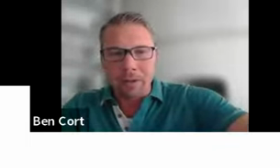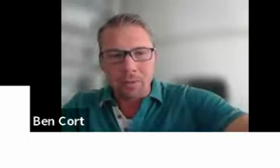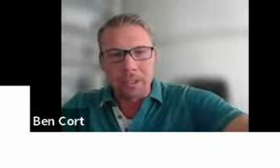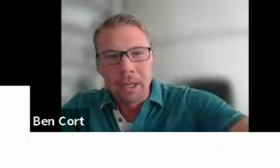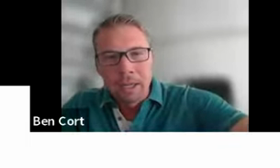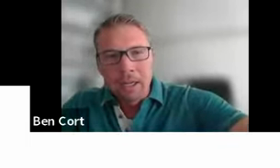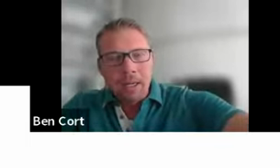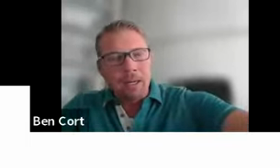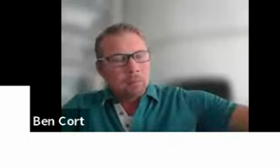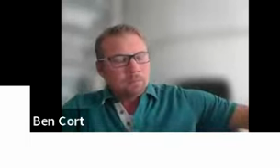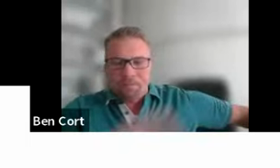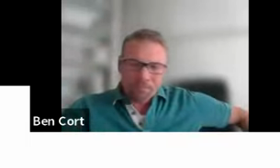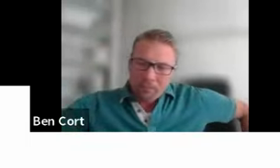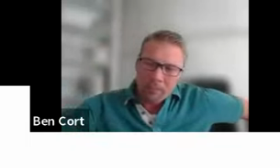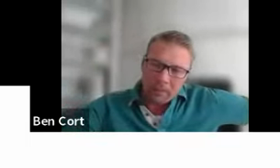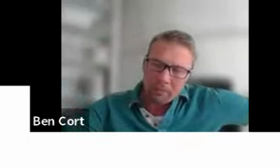down federally,